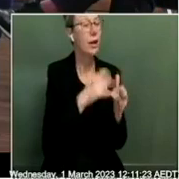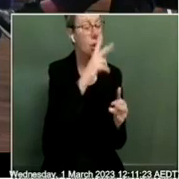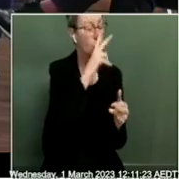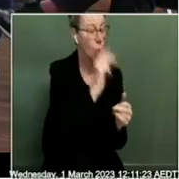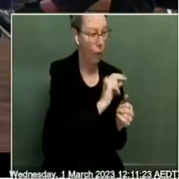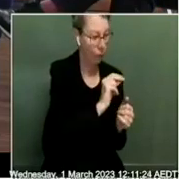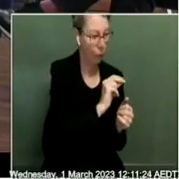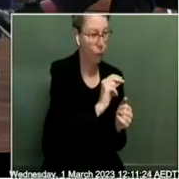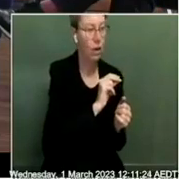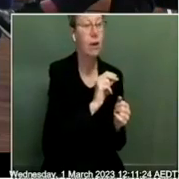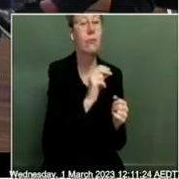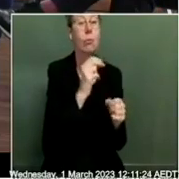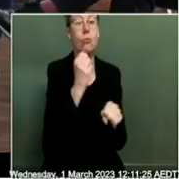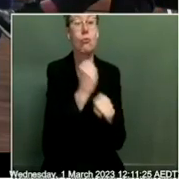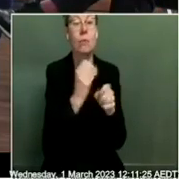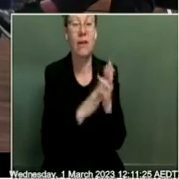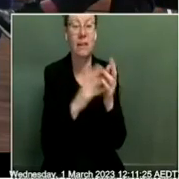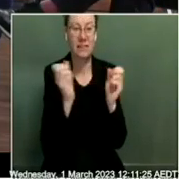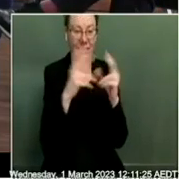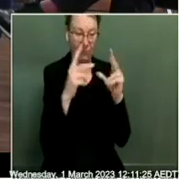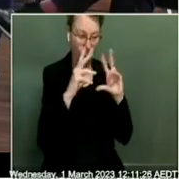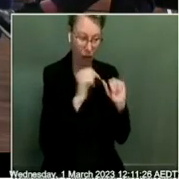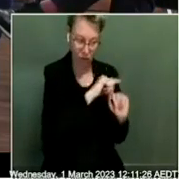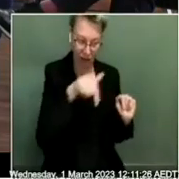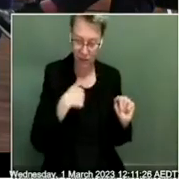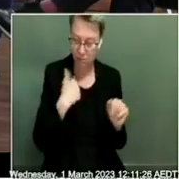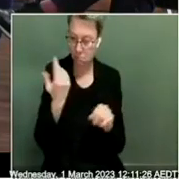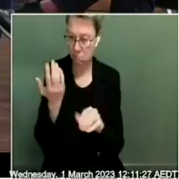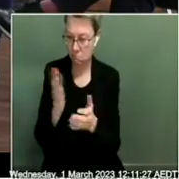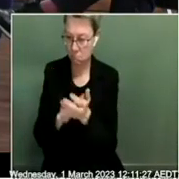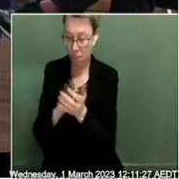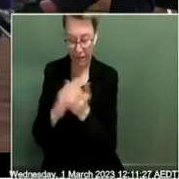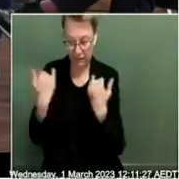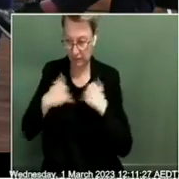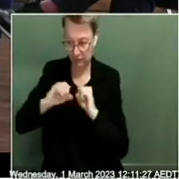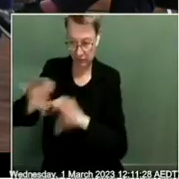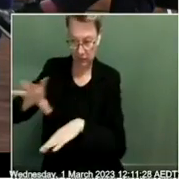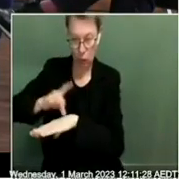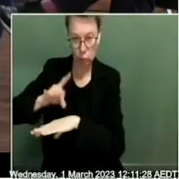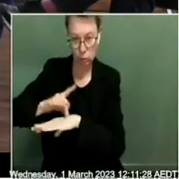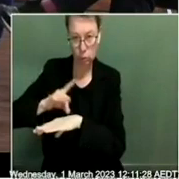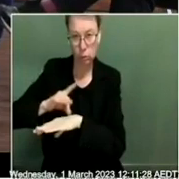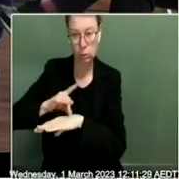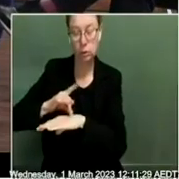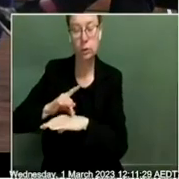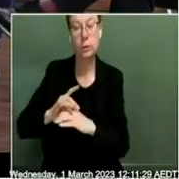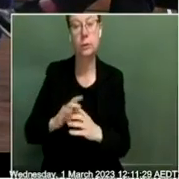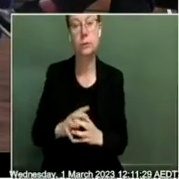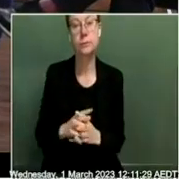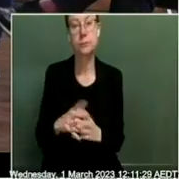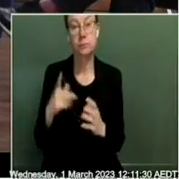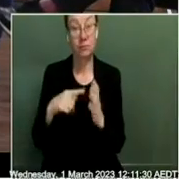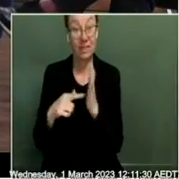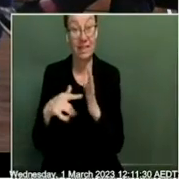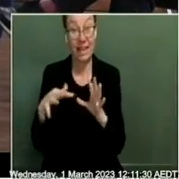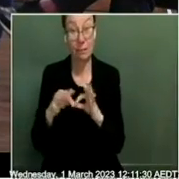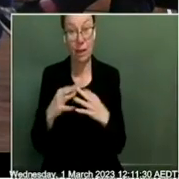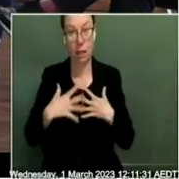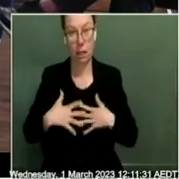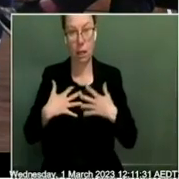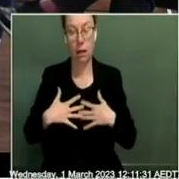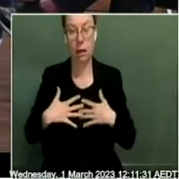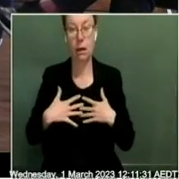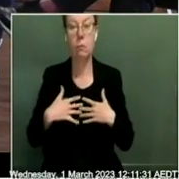she even, you know, she was sick. And that, because of TB, she was more susceptible to cancer, so, you know...